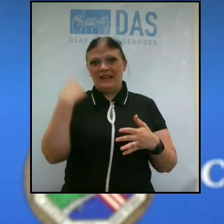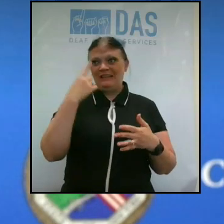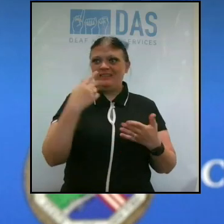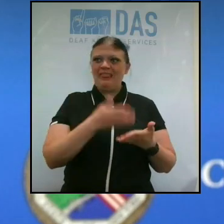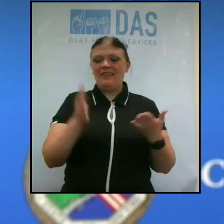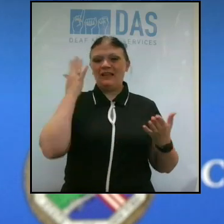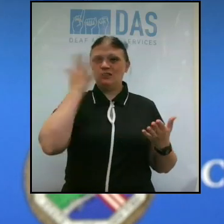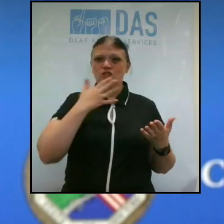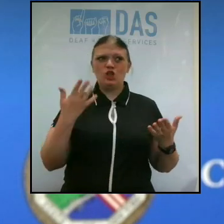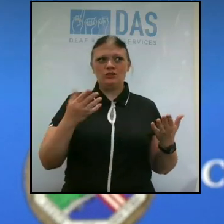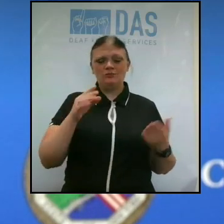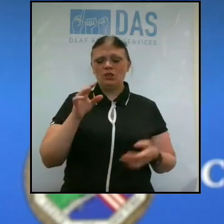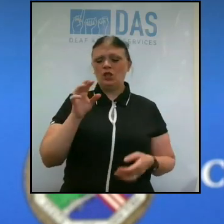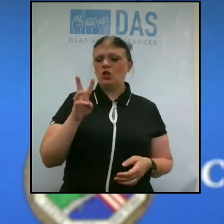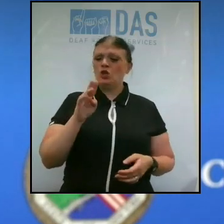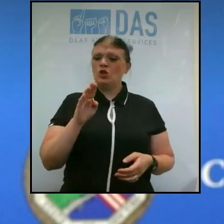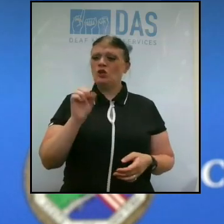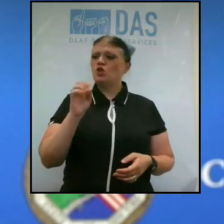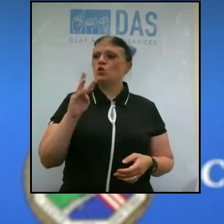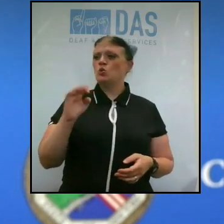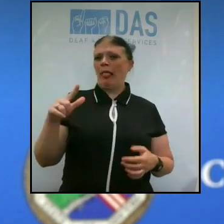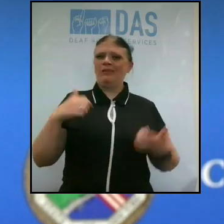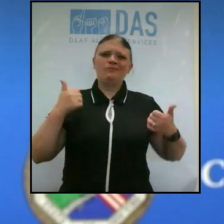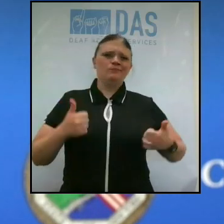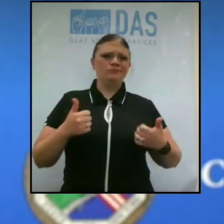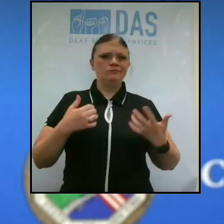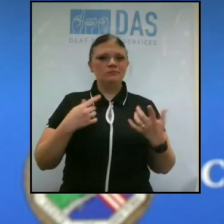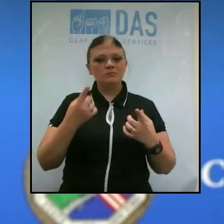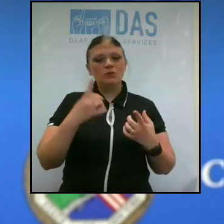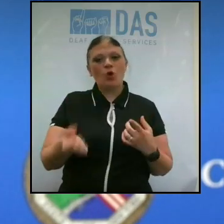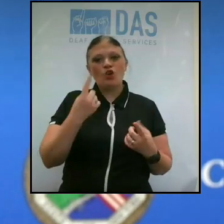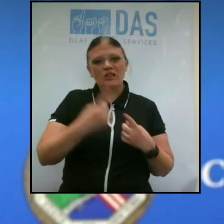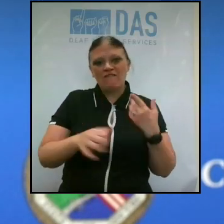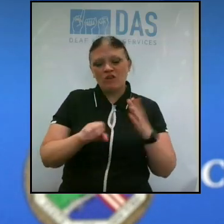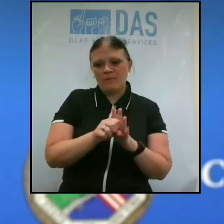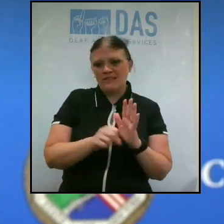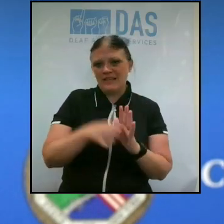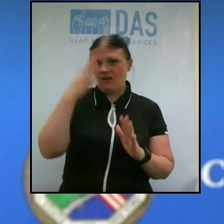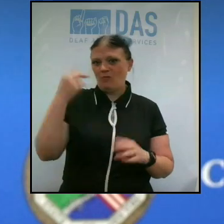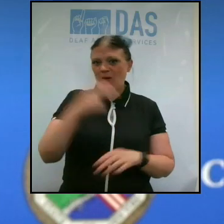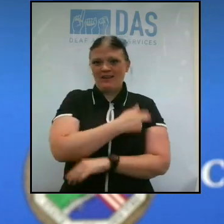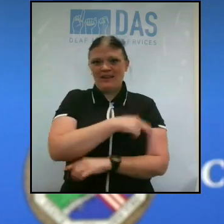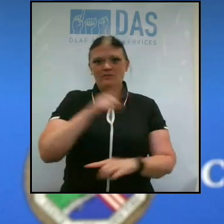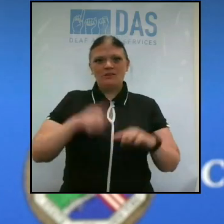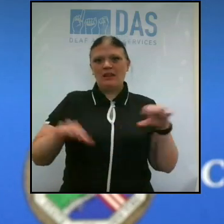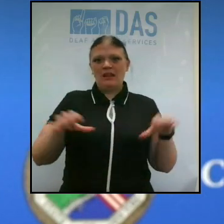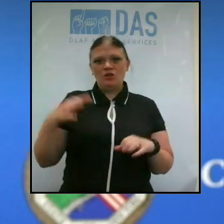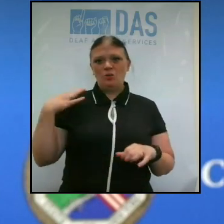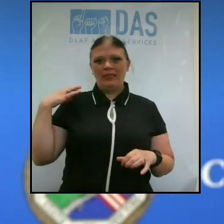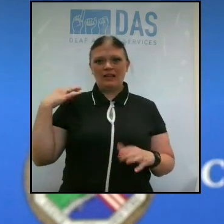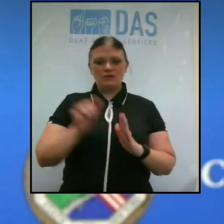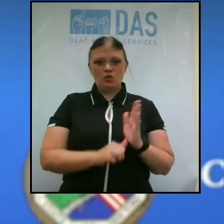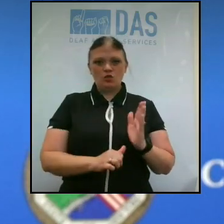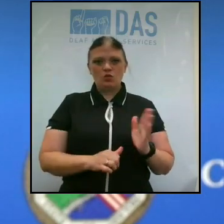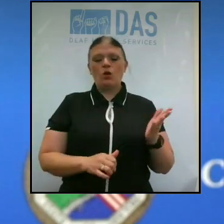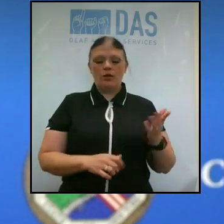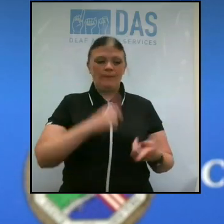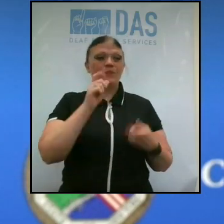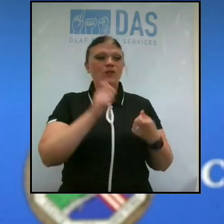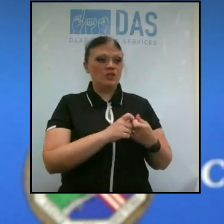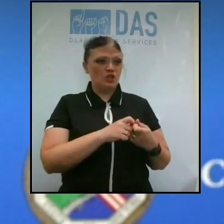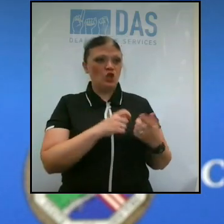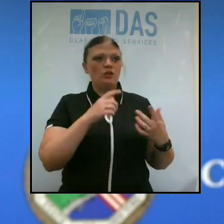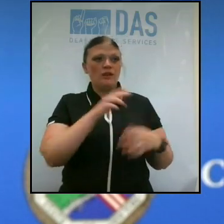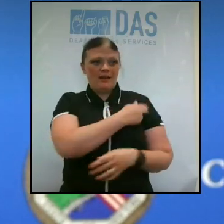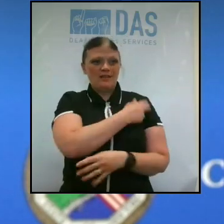things considered. What's your understanding from the state why hospitals can't do these electives? Well, certain hospitals can do